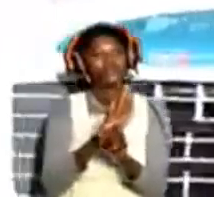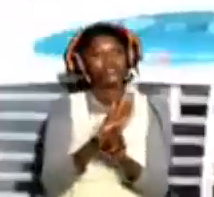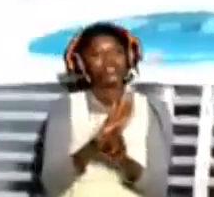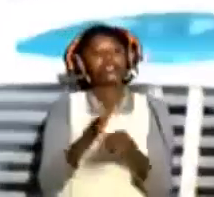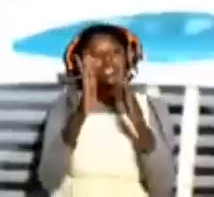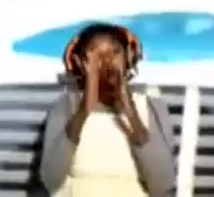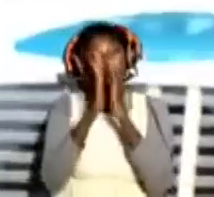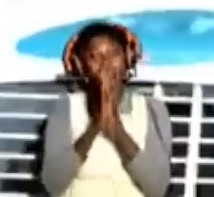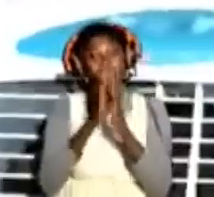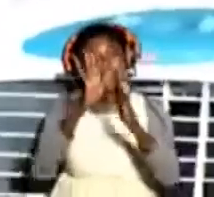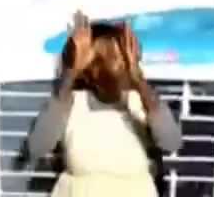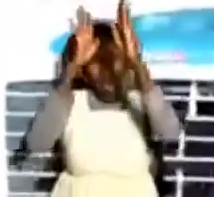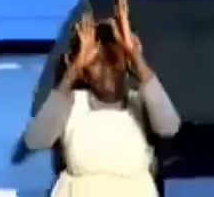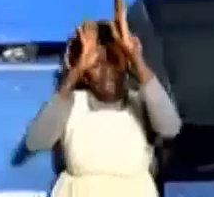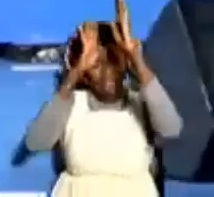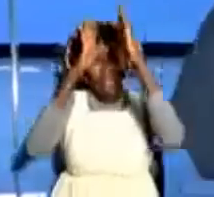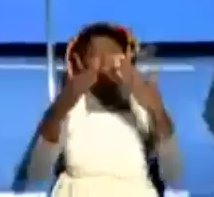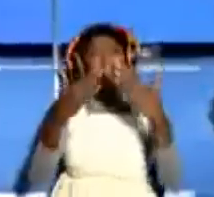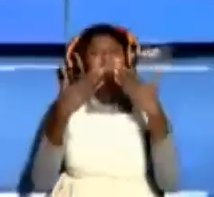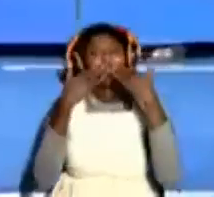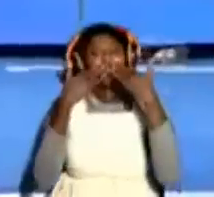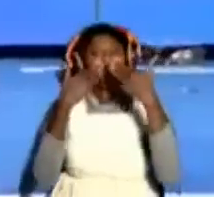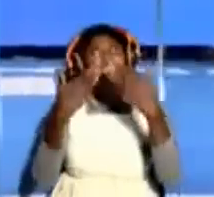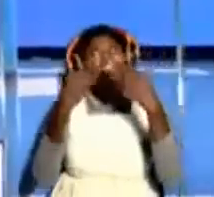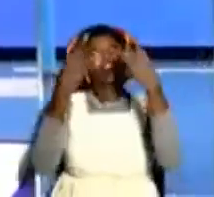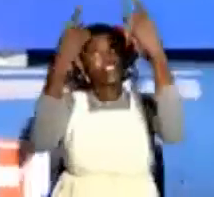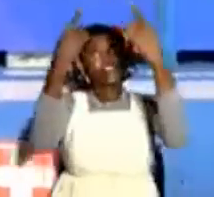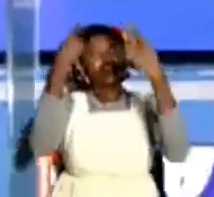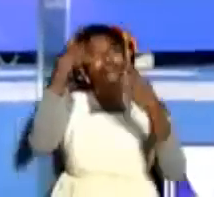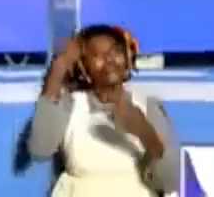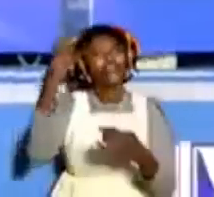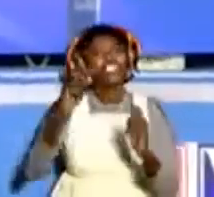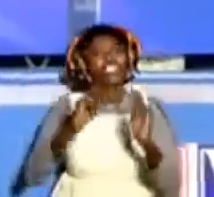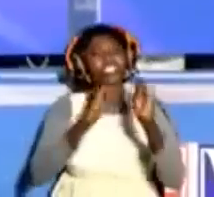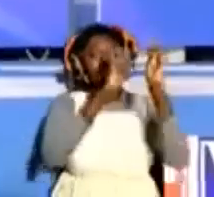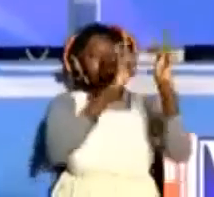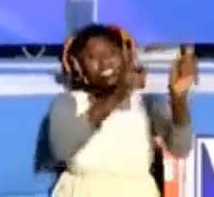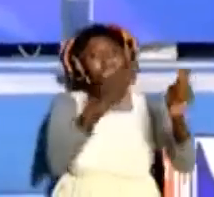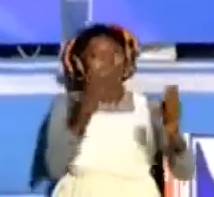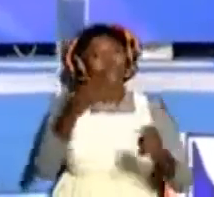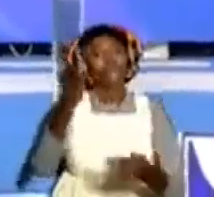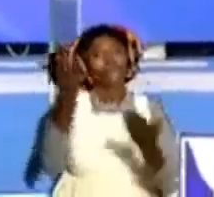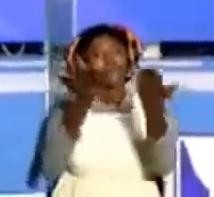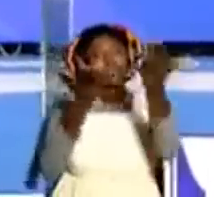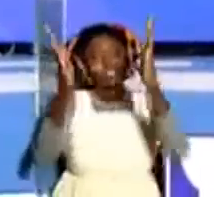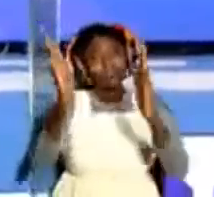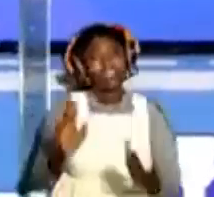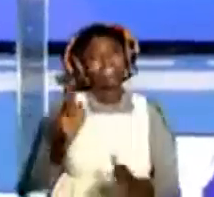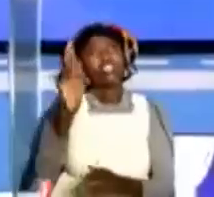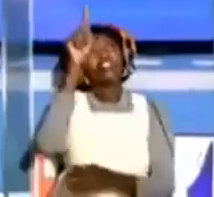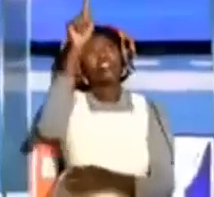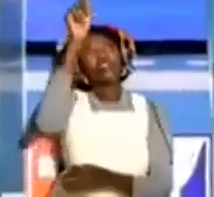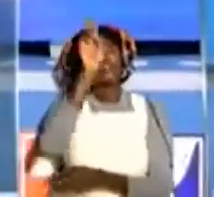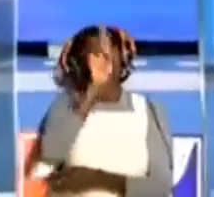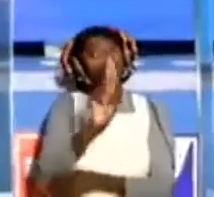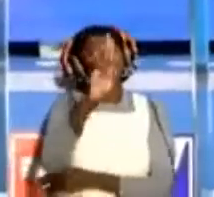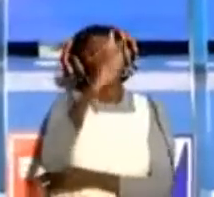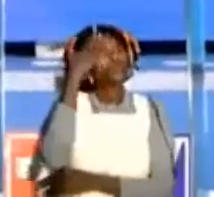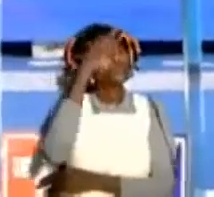Let's just wave our hands and say, Father, thank you for the gift of your servant to your church. Thank you for the way you are using him to your